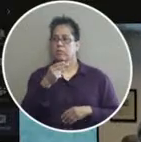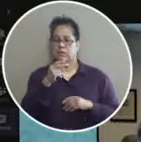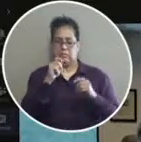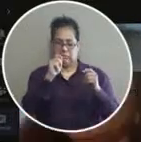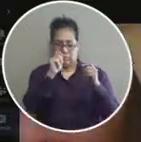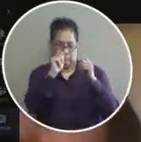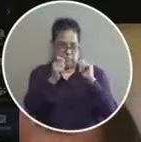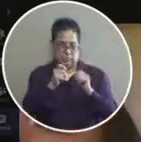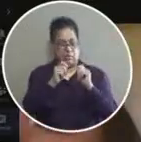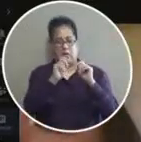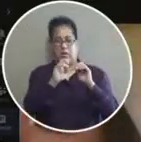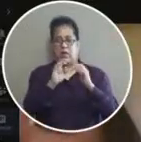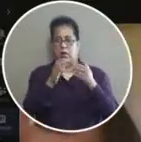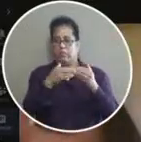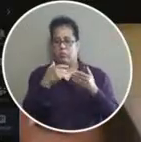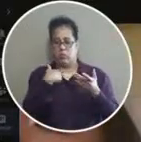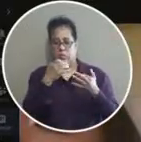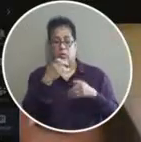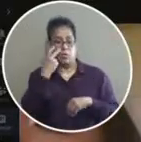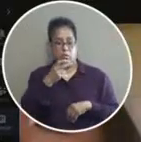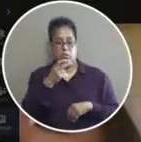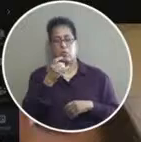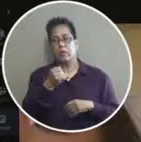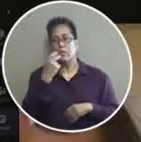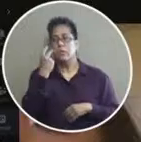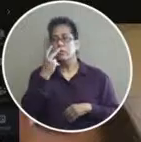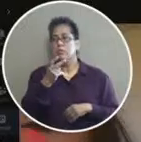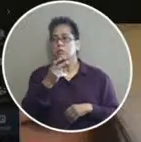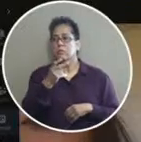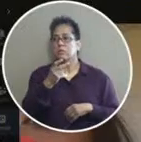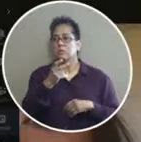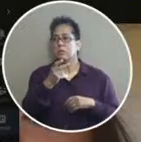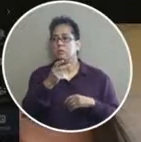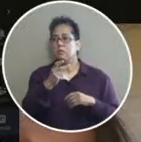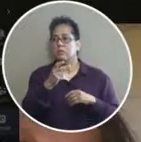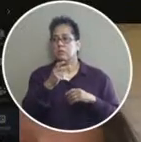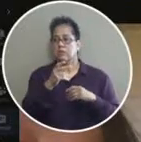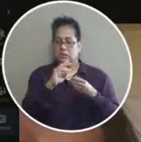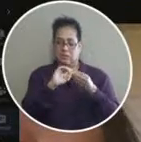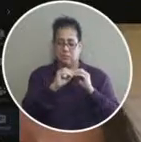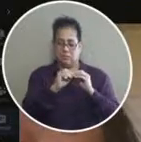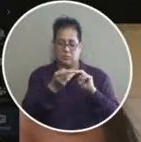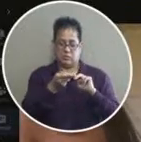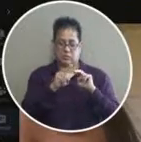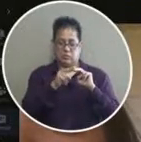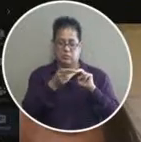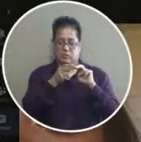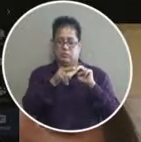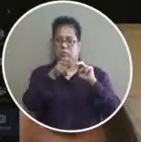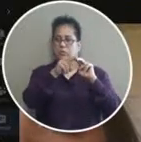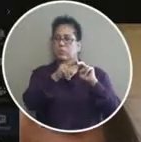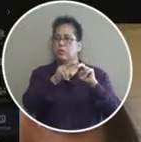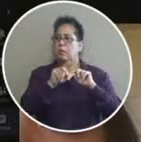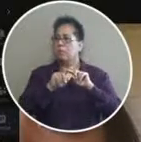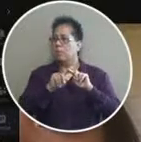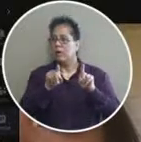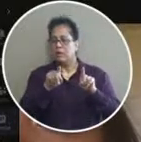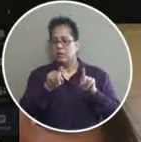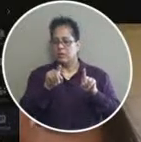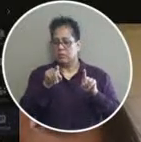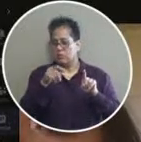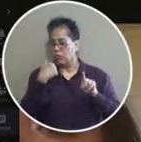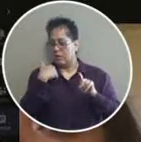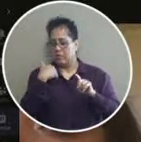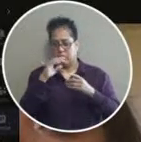manipulated to look whatever we want them to look like. So right now we just see the slopes continuing to increase. Is there any way we can have a graph with just